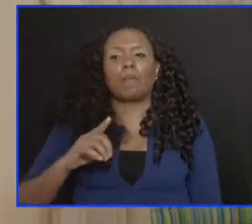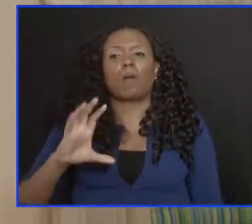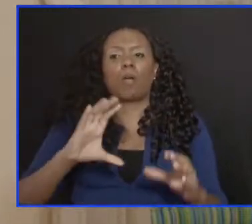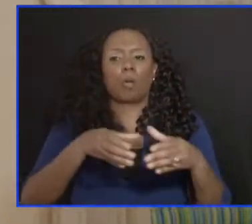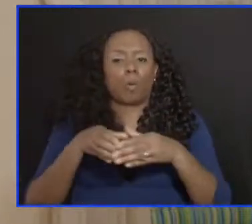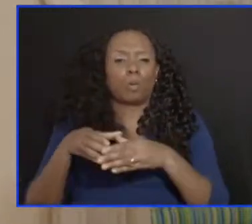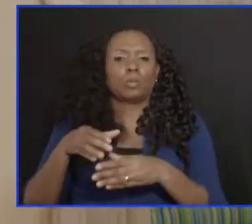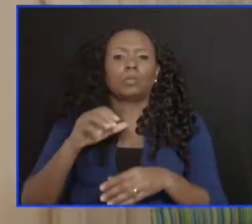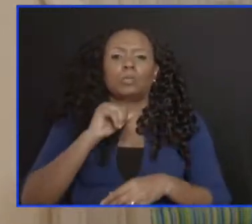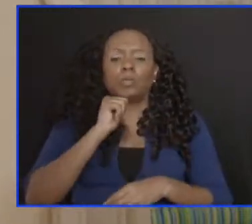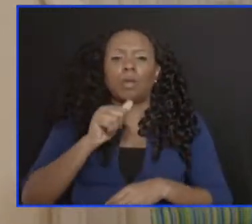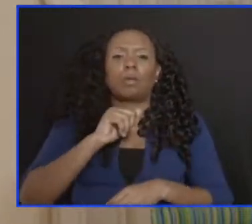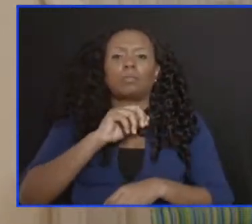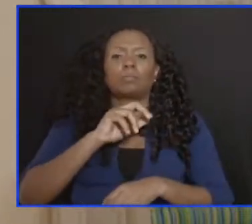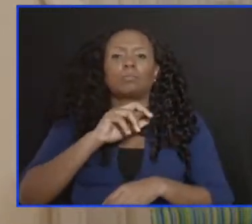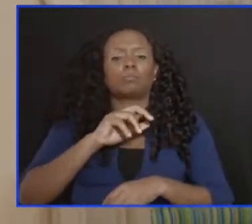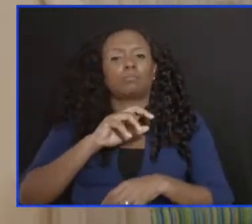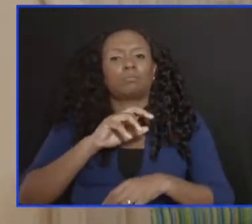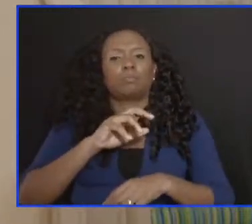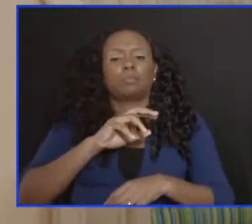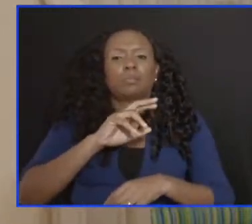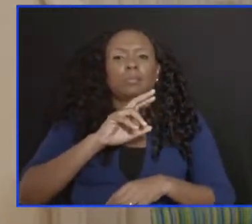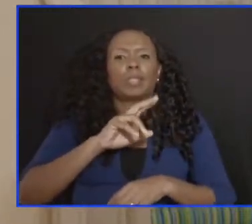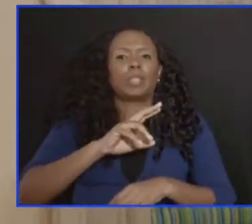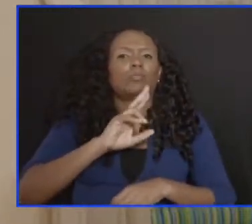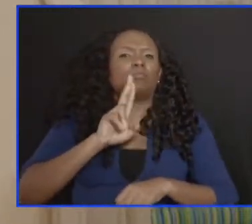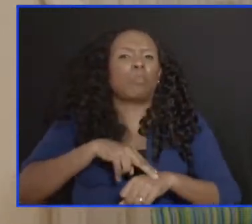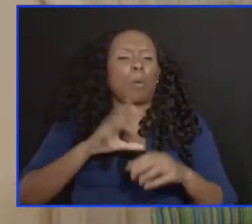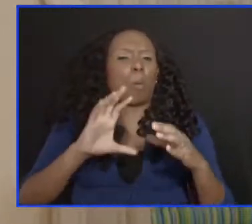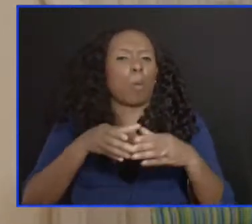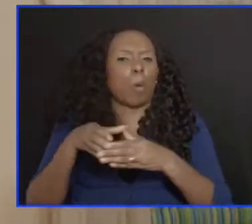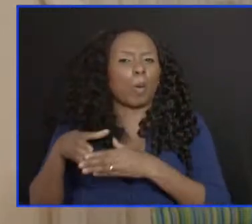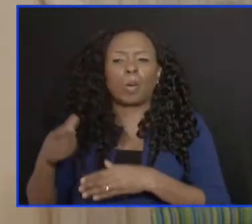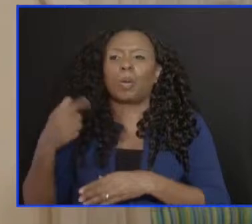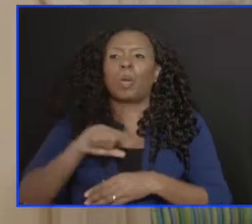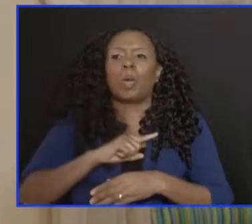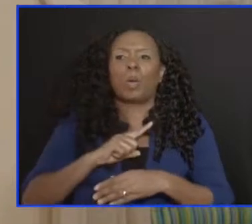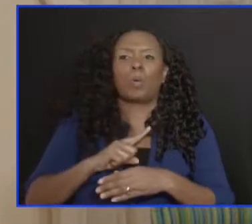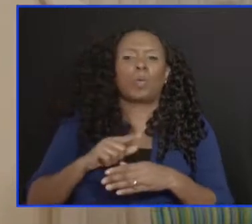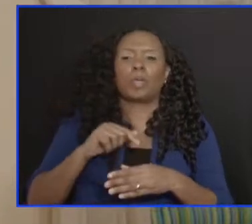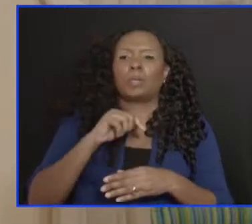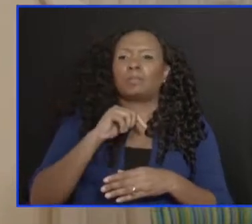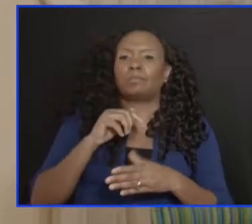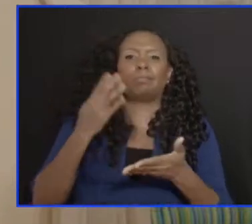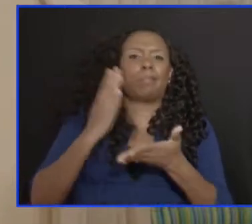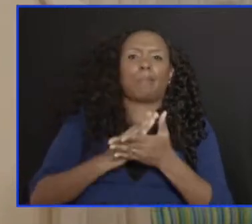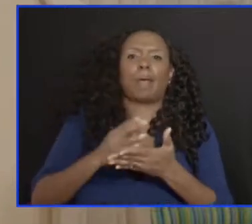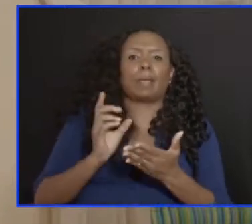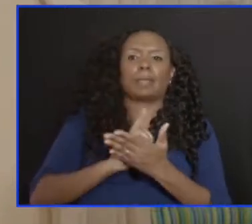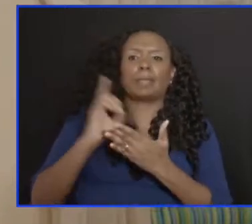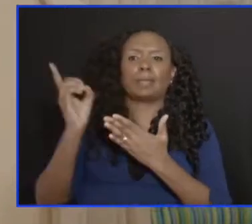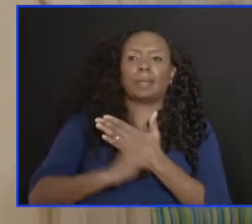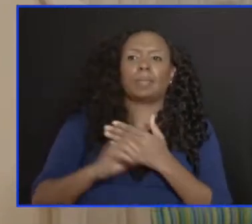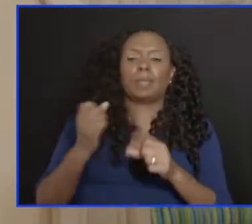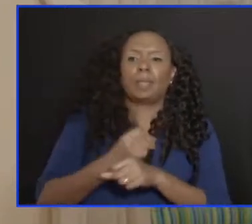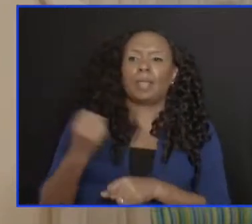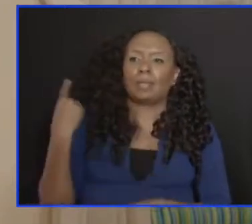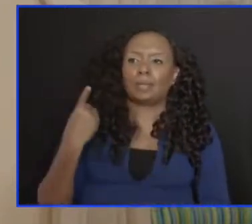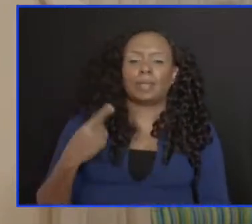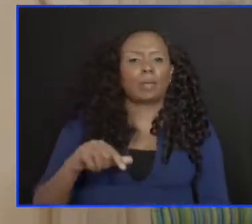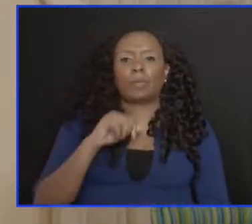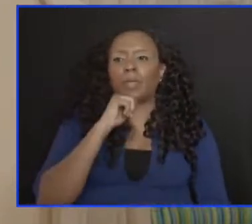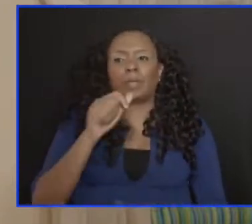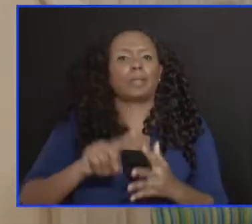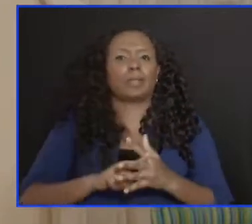have not been practicing routine quarantine since December. So this is nothing that is starting